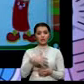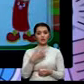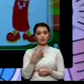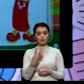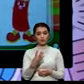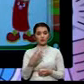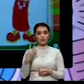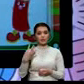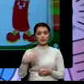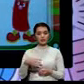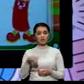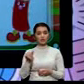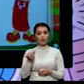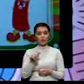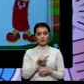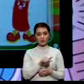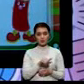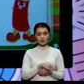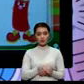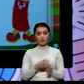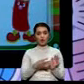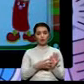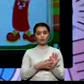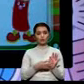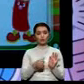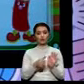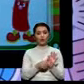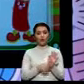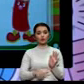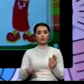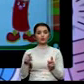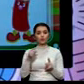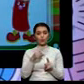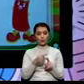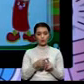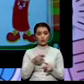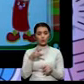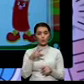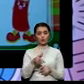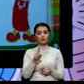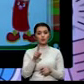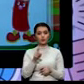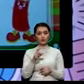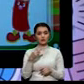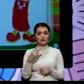54 bilan 40 ning ko'paytmasiga 960 ni qo'ssak 3120.